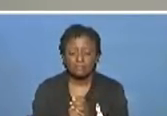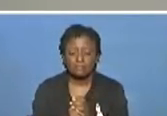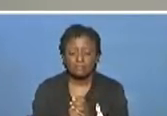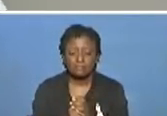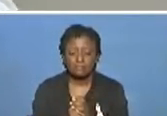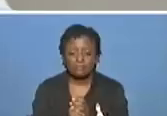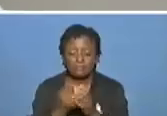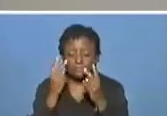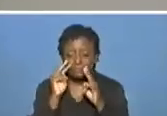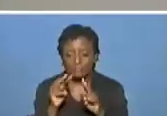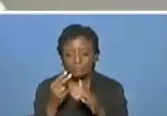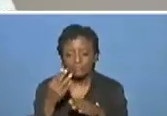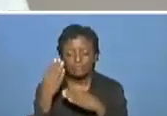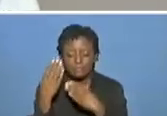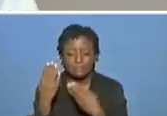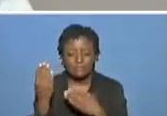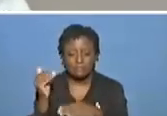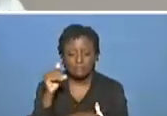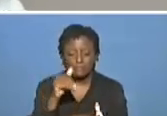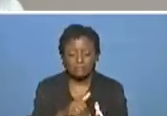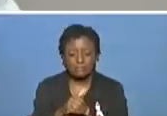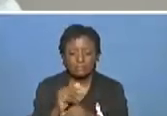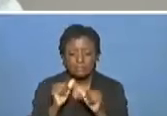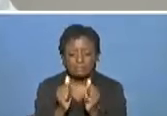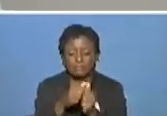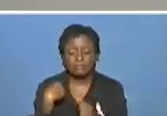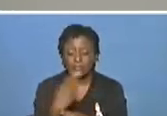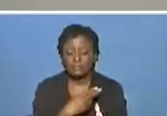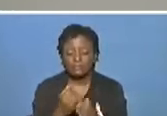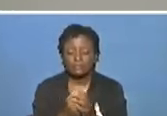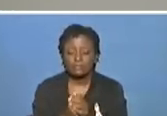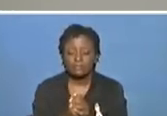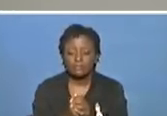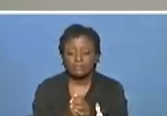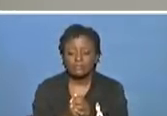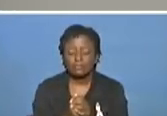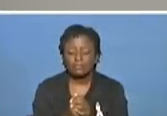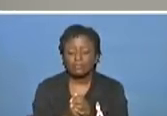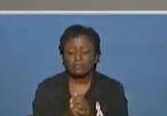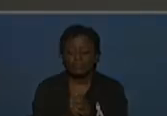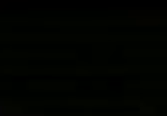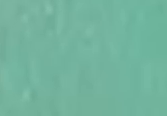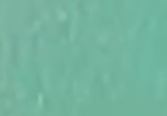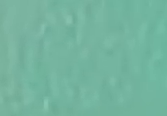And you're watching The Bahamas Tonight. Stay with us.